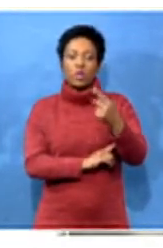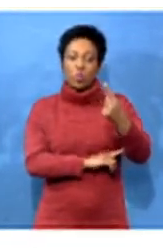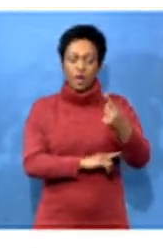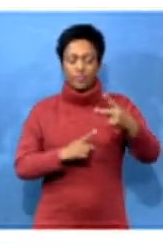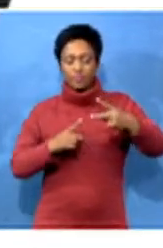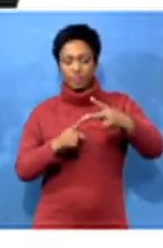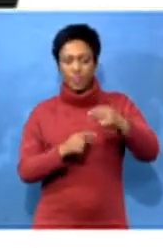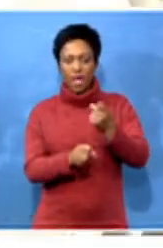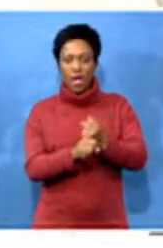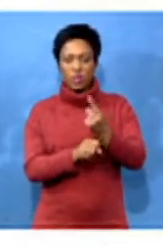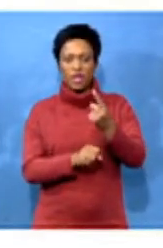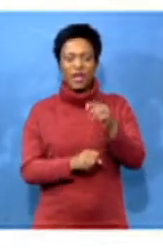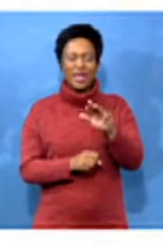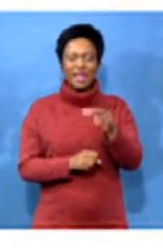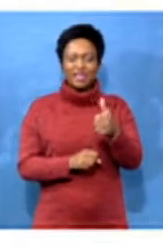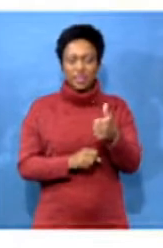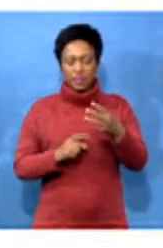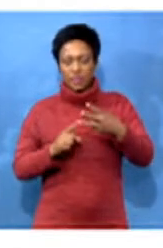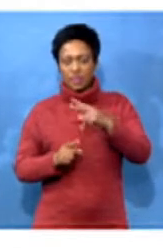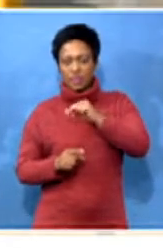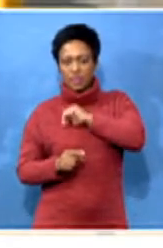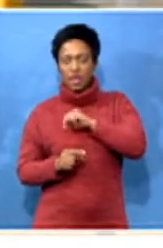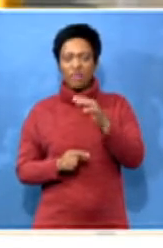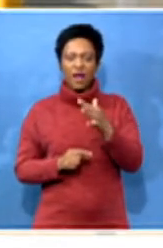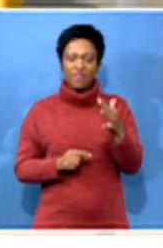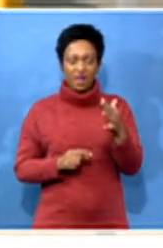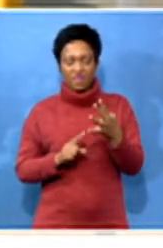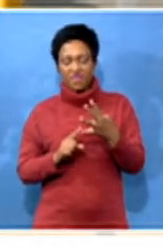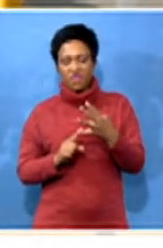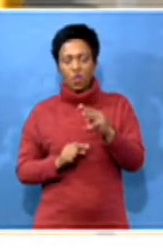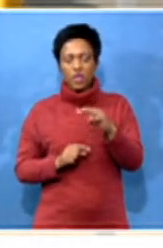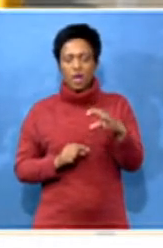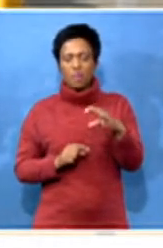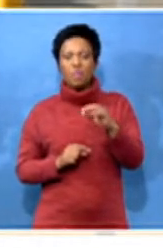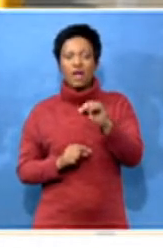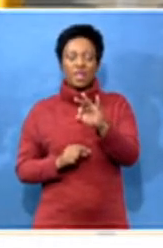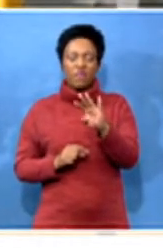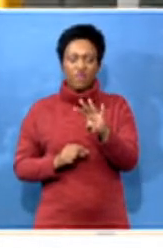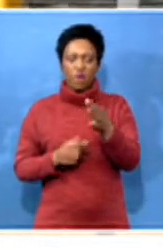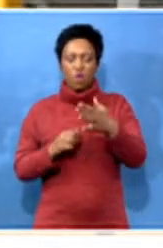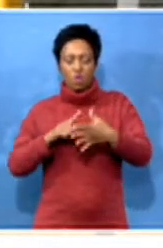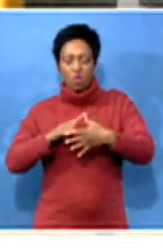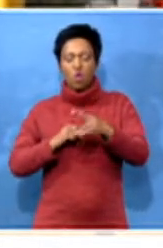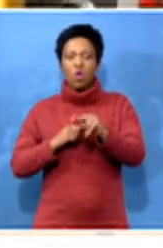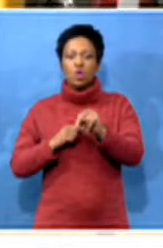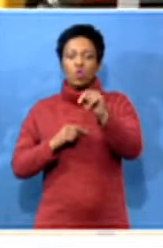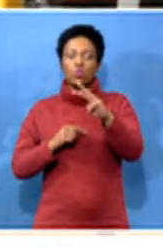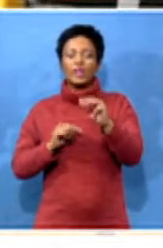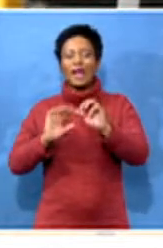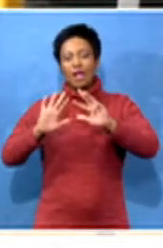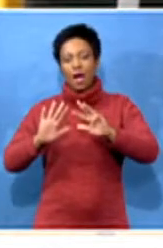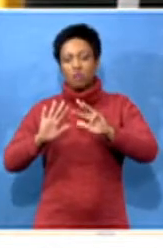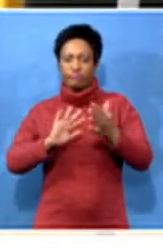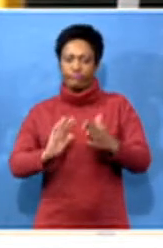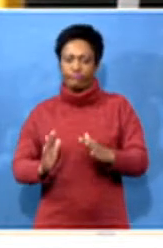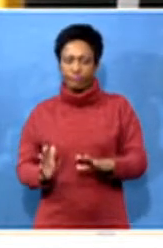followed by Gauteng with 96, KwaZulu-Natal 55, the Western Cape 34 and the Northwest Province 9. The Western